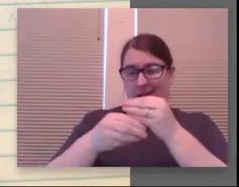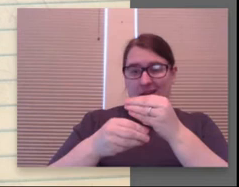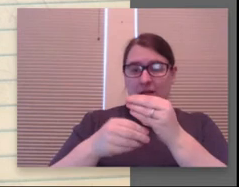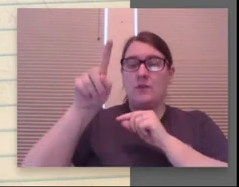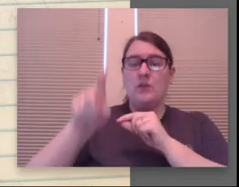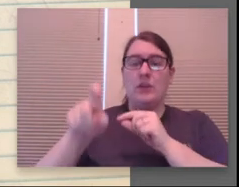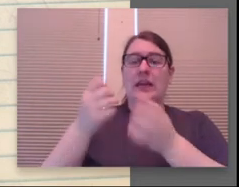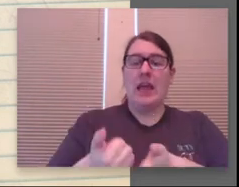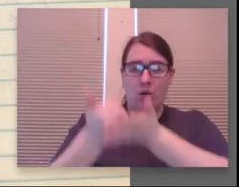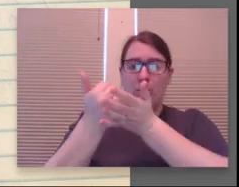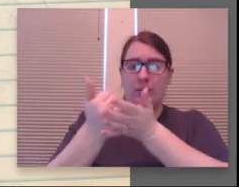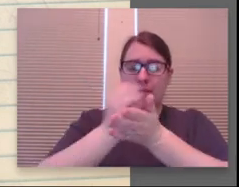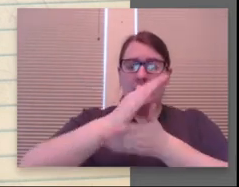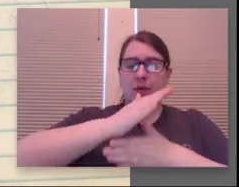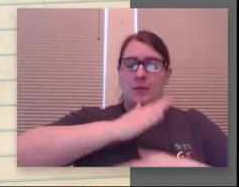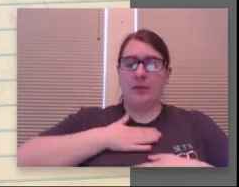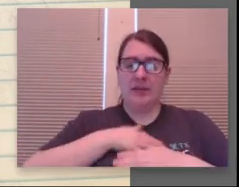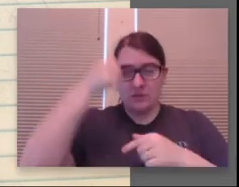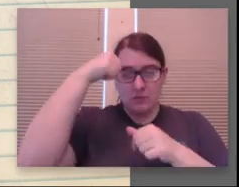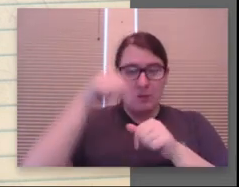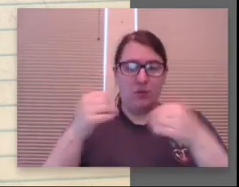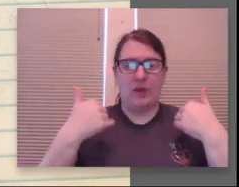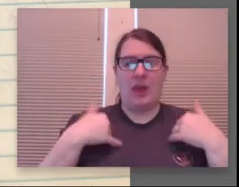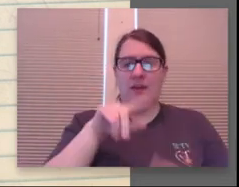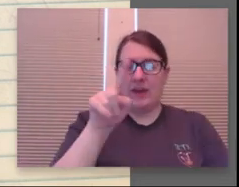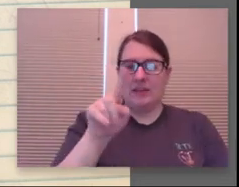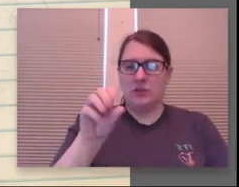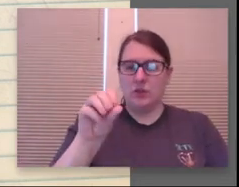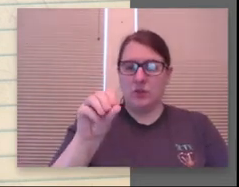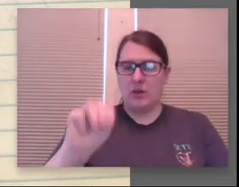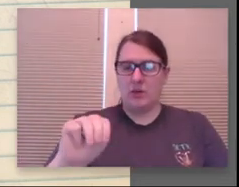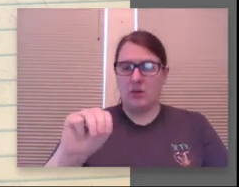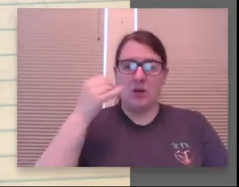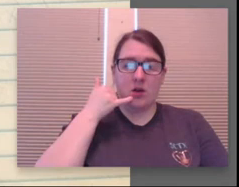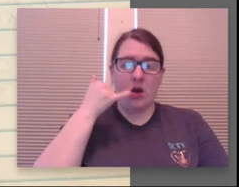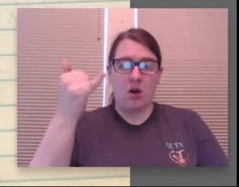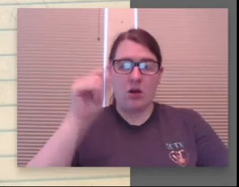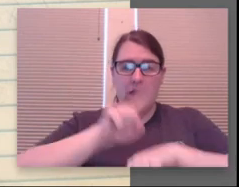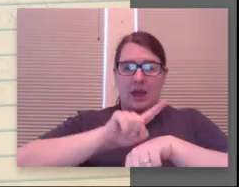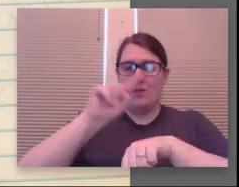not add, you need help, please remember we have a Zoom